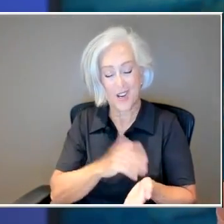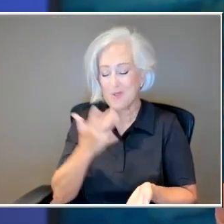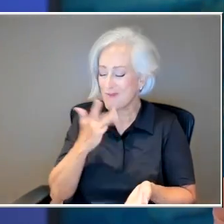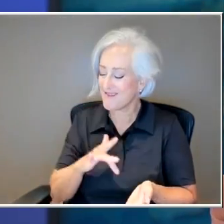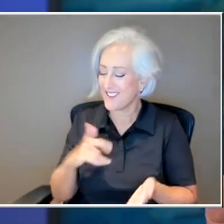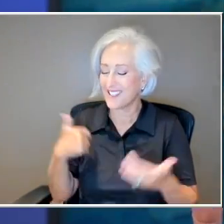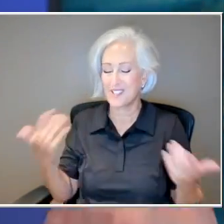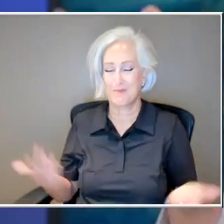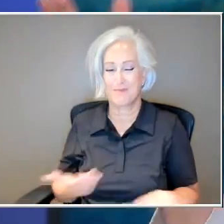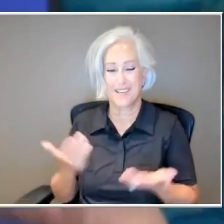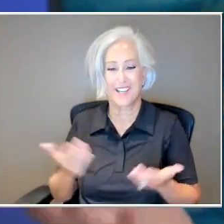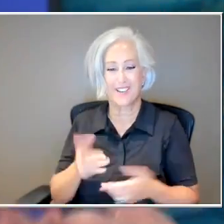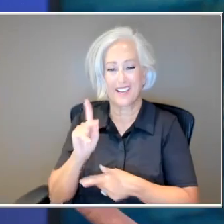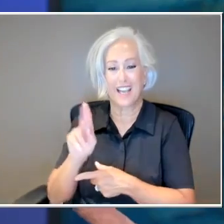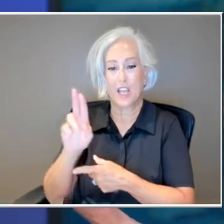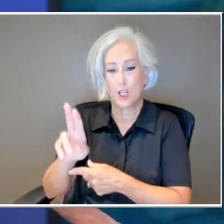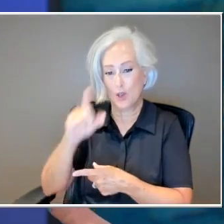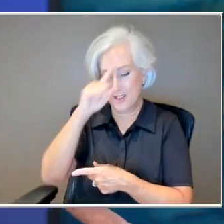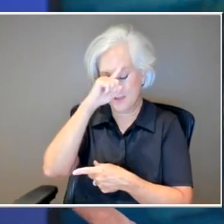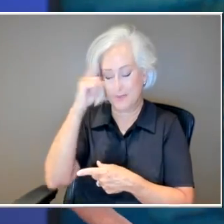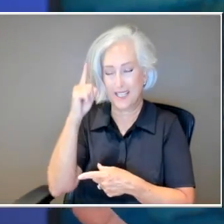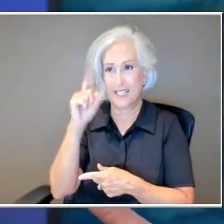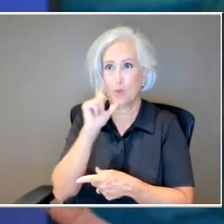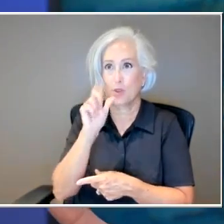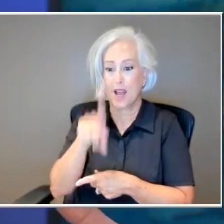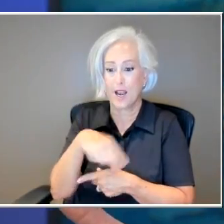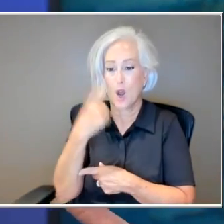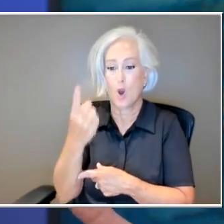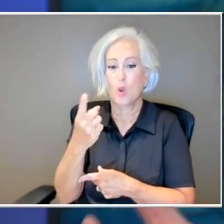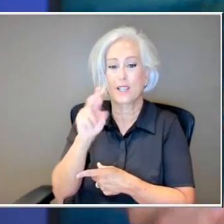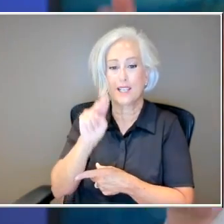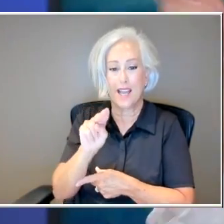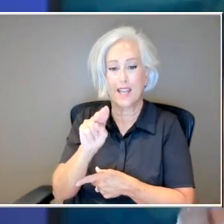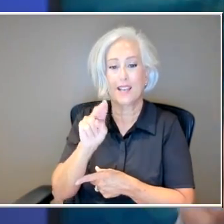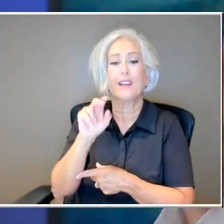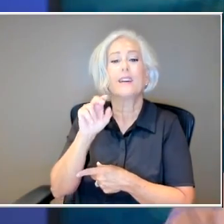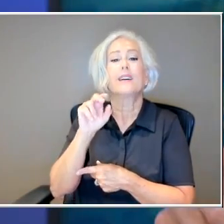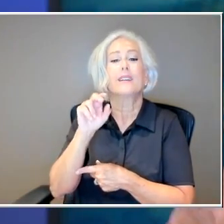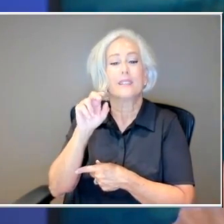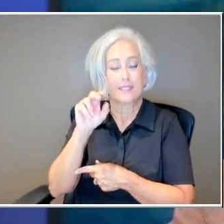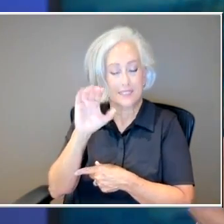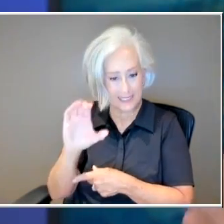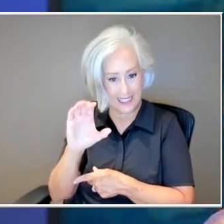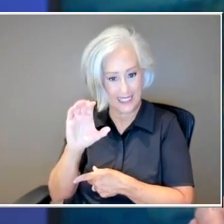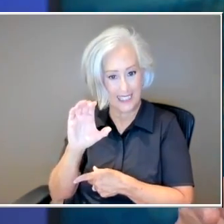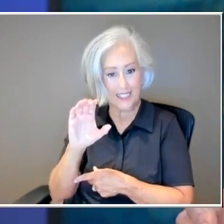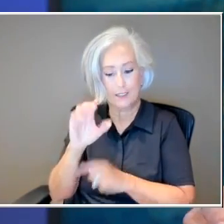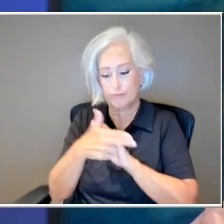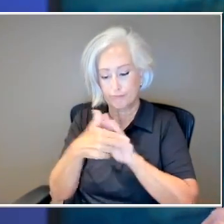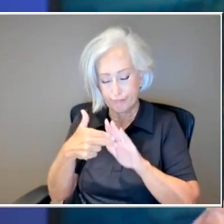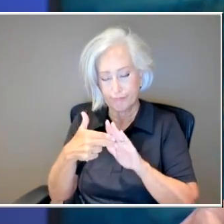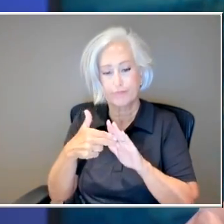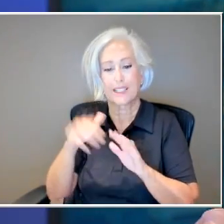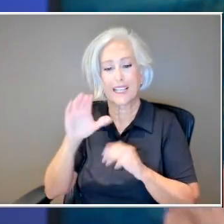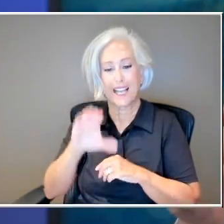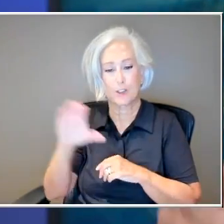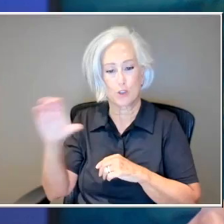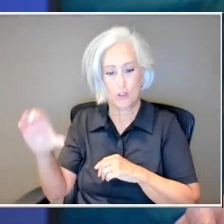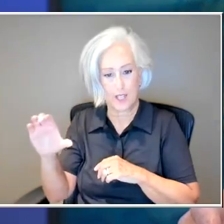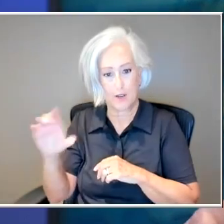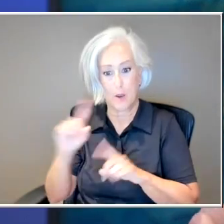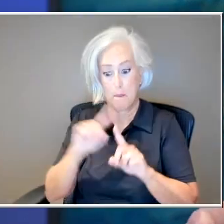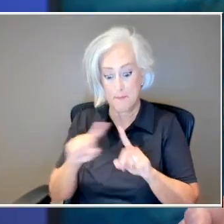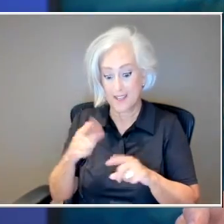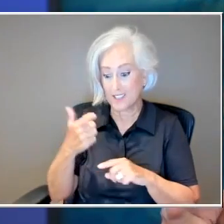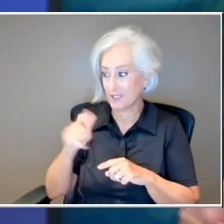because we're not just an NCI designated comprehensive cancer center, but in gynecologic oncology, we